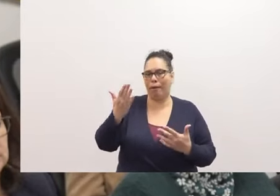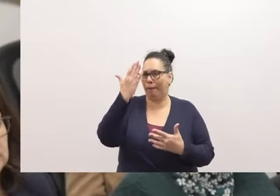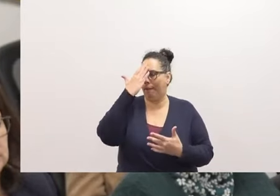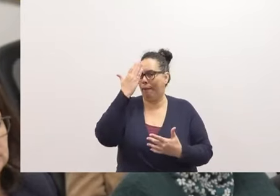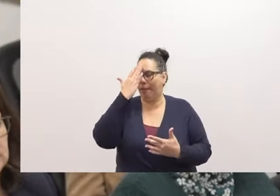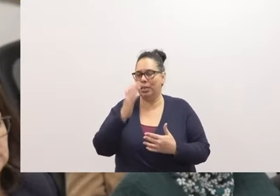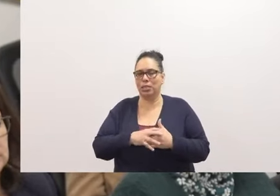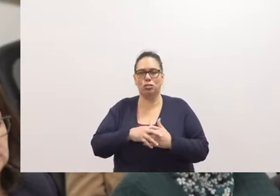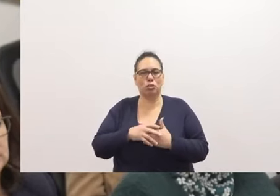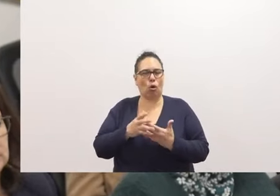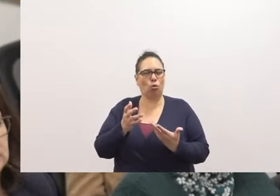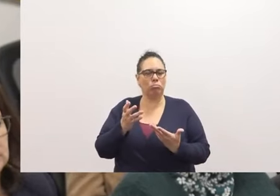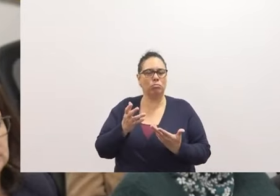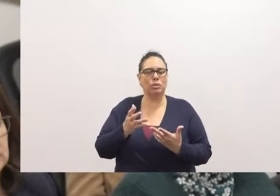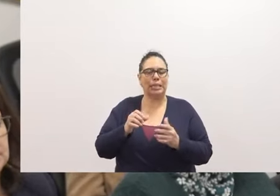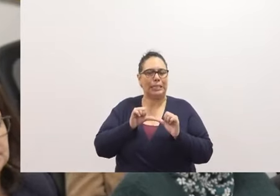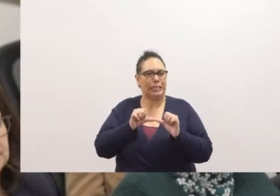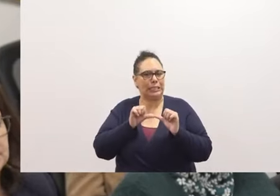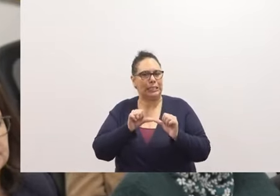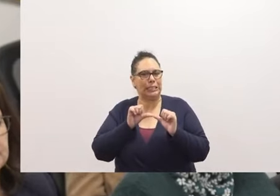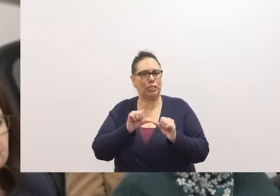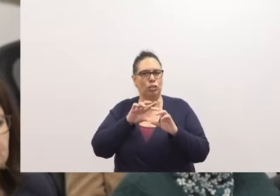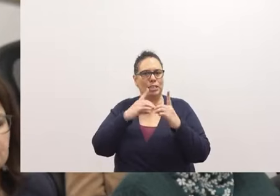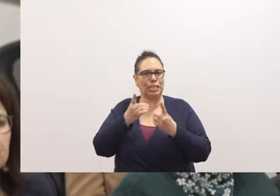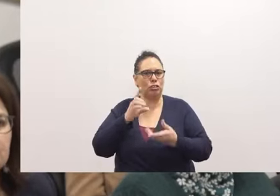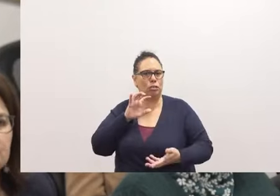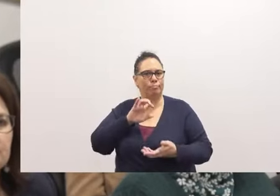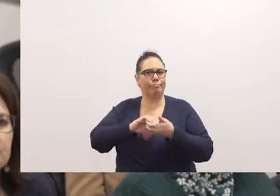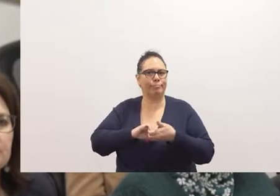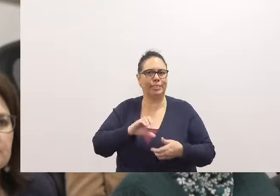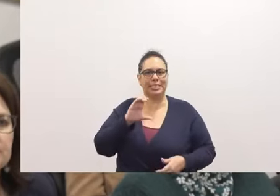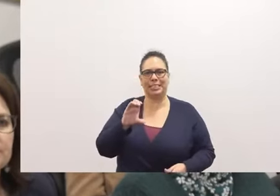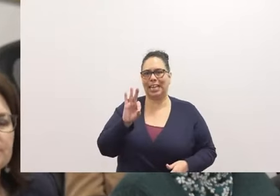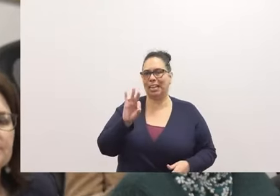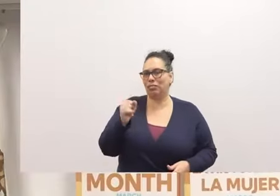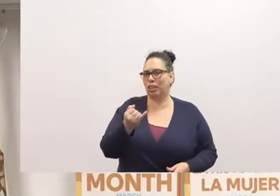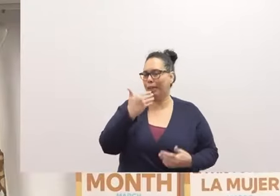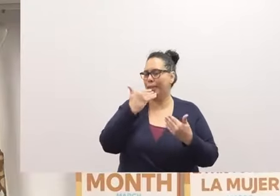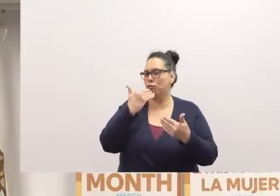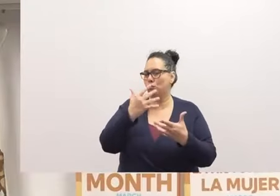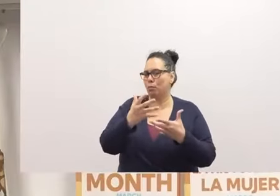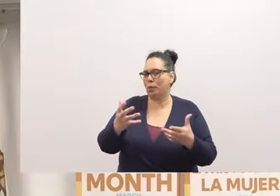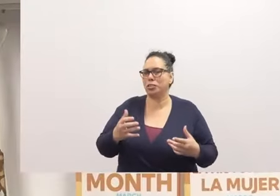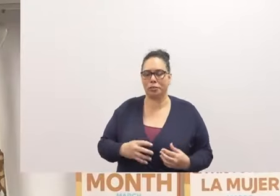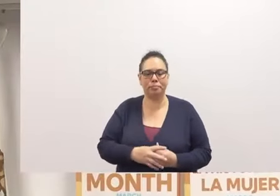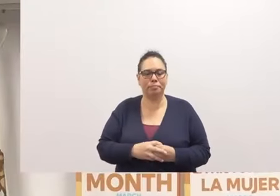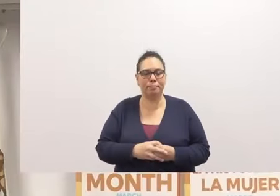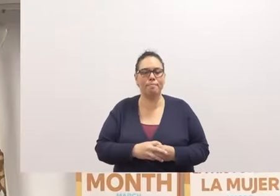commitment to Black and Brown students and continue the district's partnership with CFJ. Thank you so much.